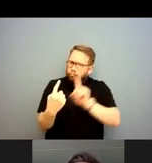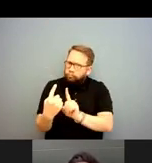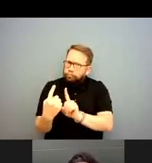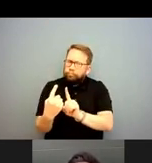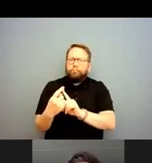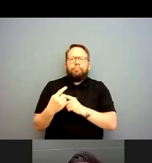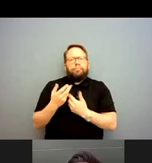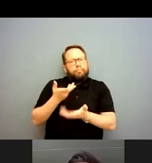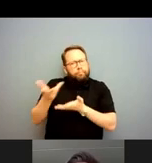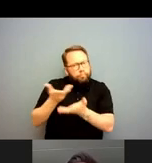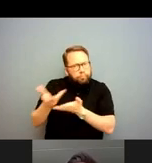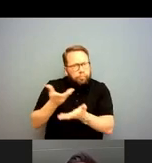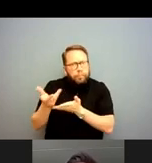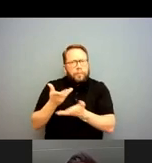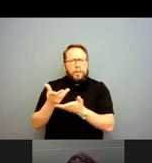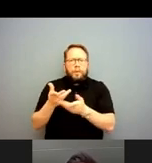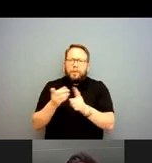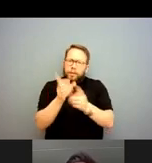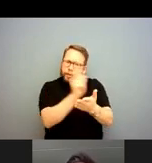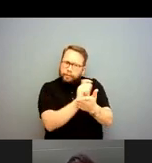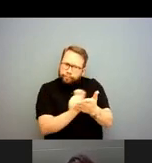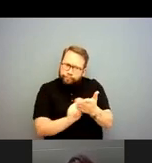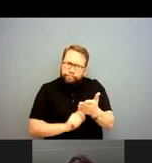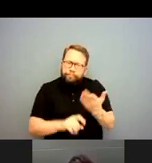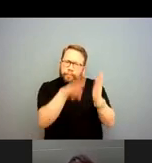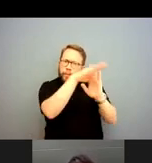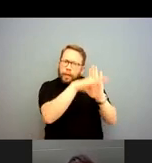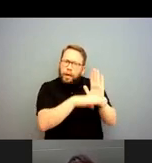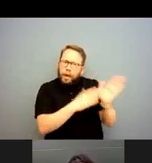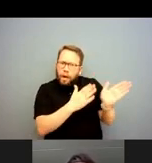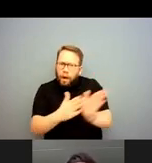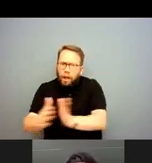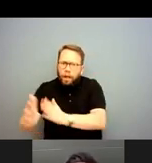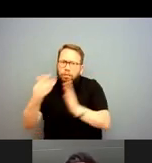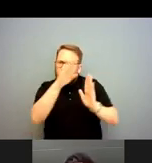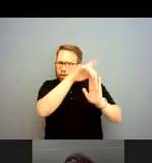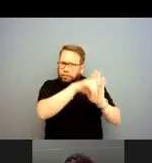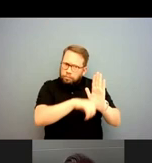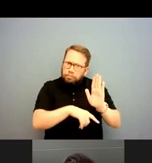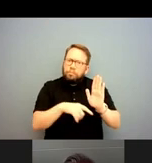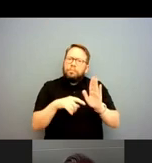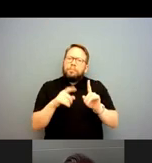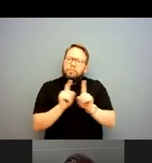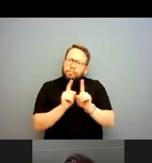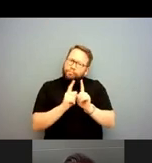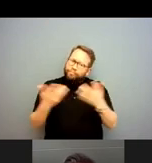plans, strategies, or other measures where relevant to achieve the ends of the